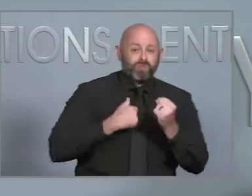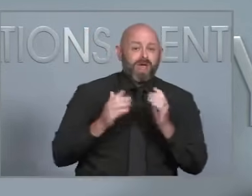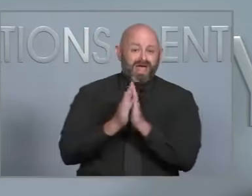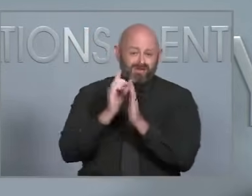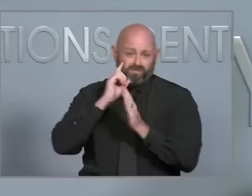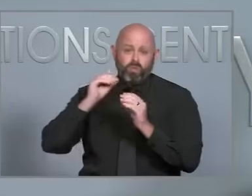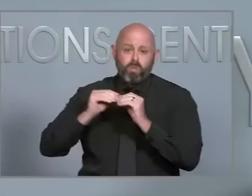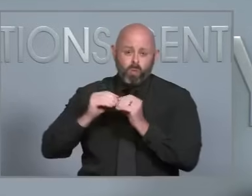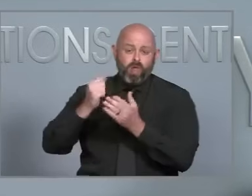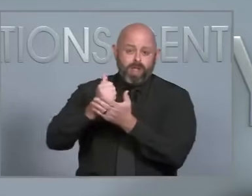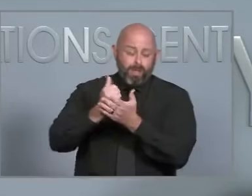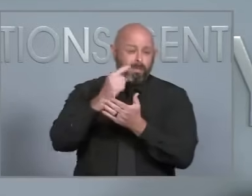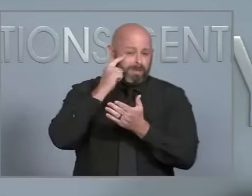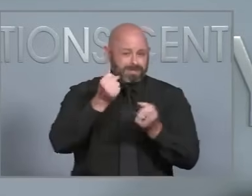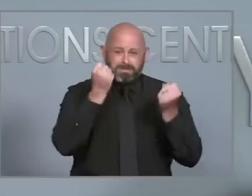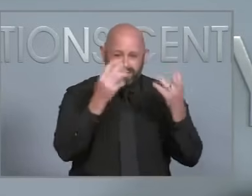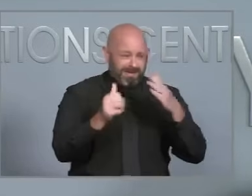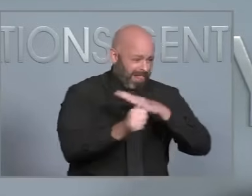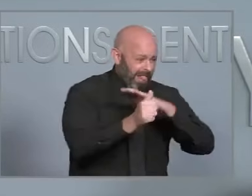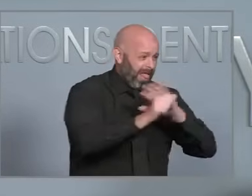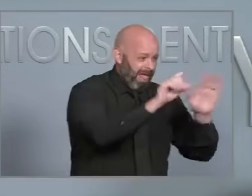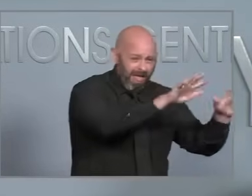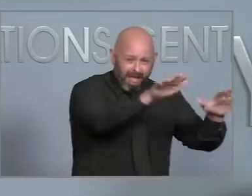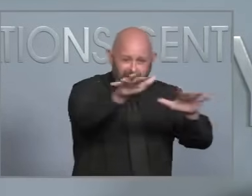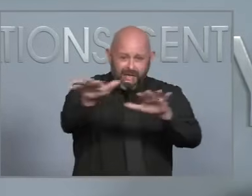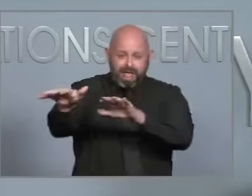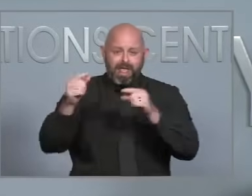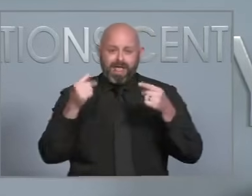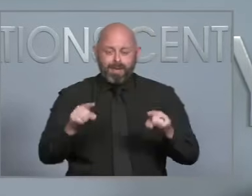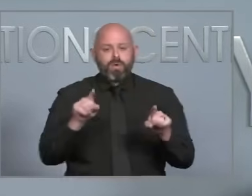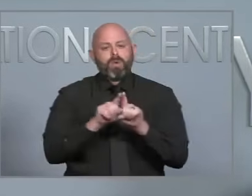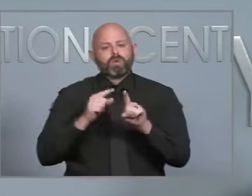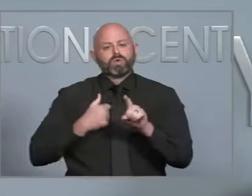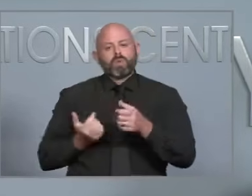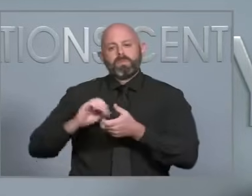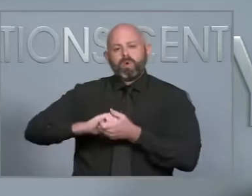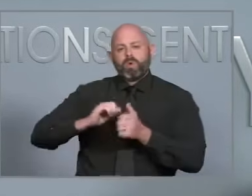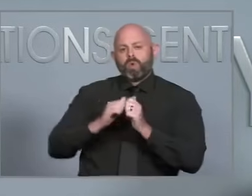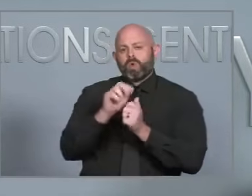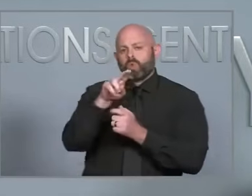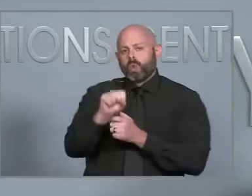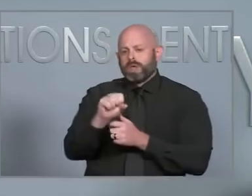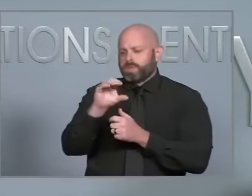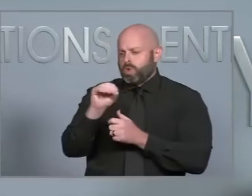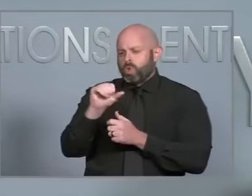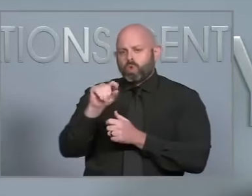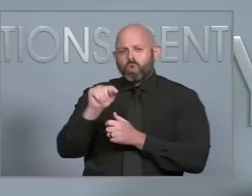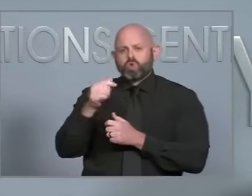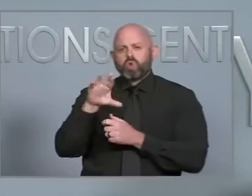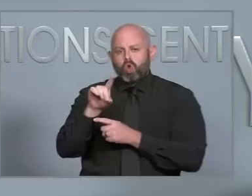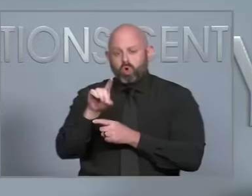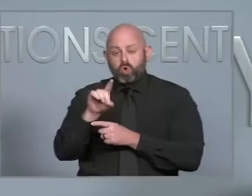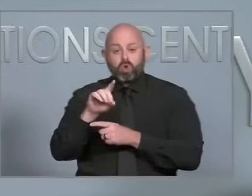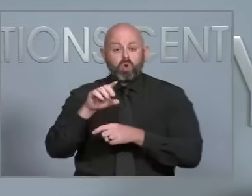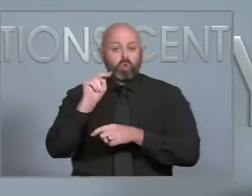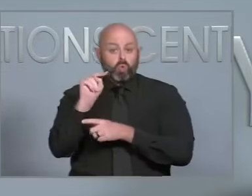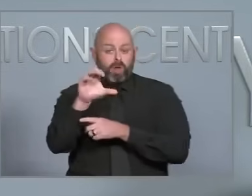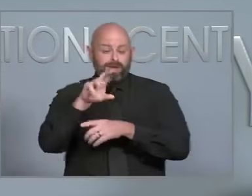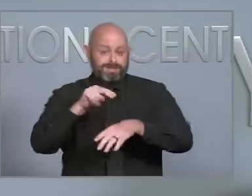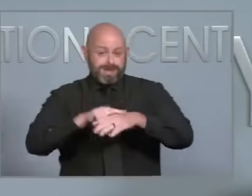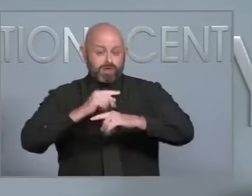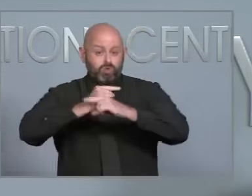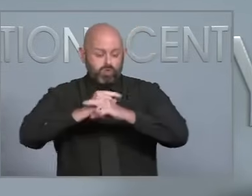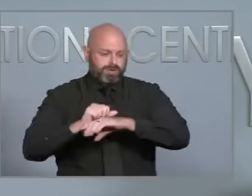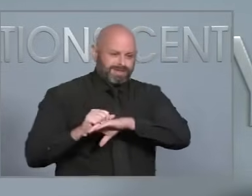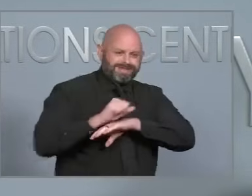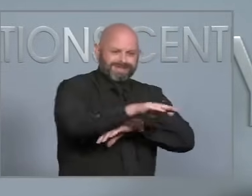well as some potential partnership with our colleagues in the U.S. Coast Guard. The North Carolina National Guard has deployed over 350